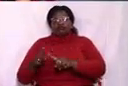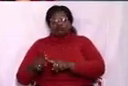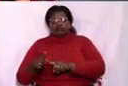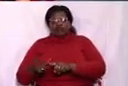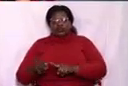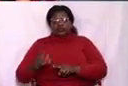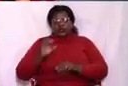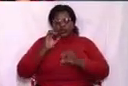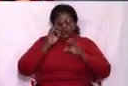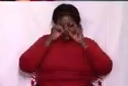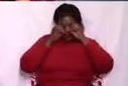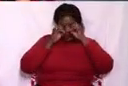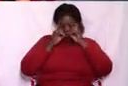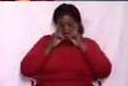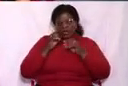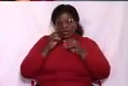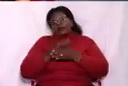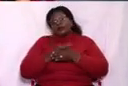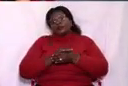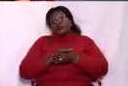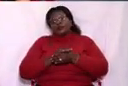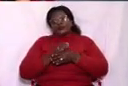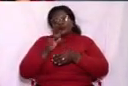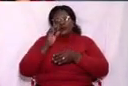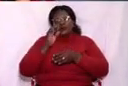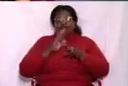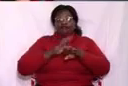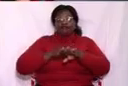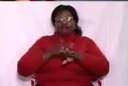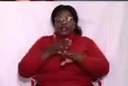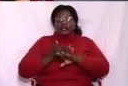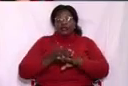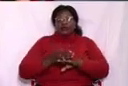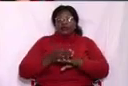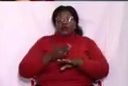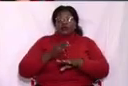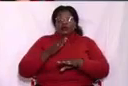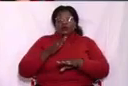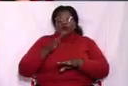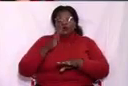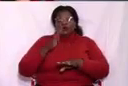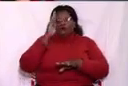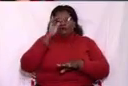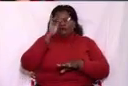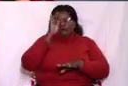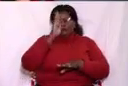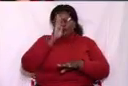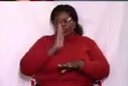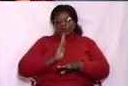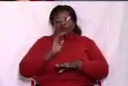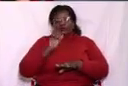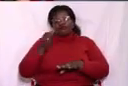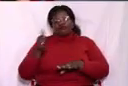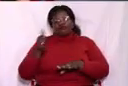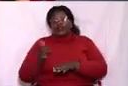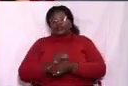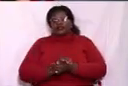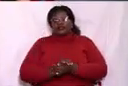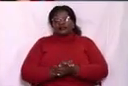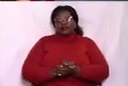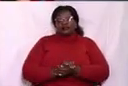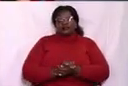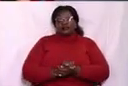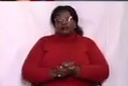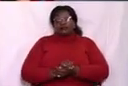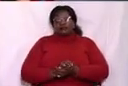WhatsApp, and apart from that, the sewing machines, of course, the embroidery machines. Oh, that's great.